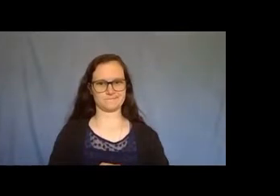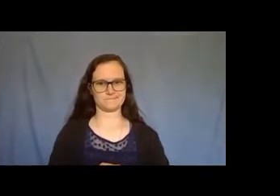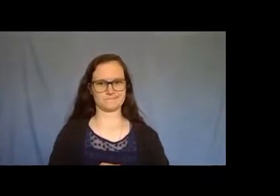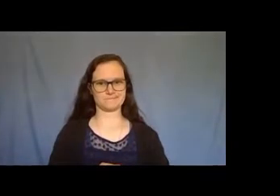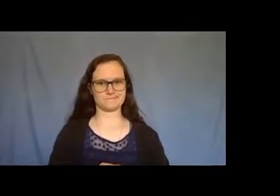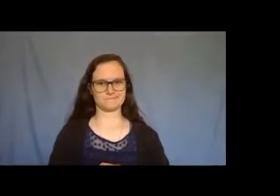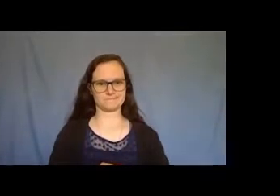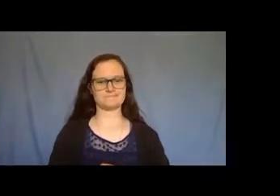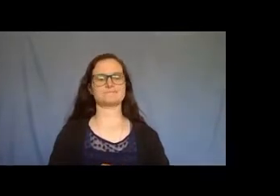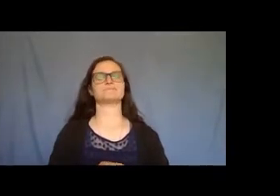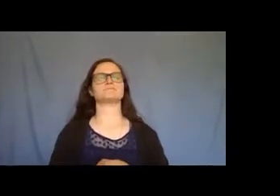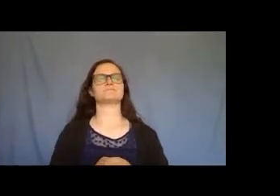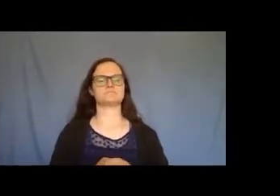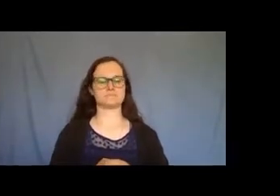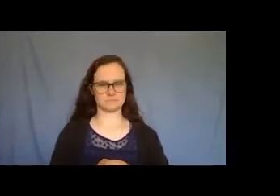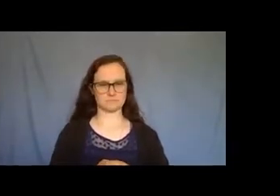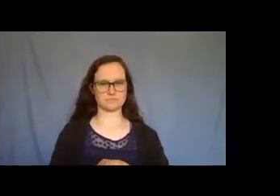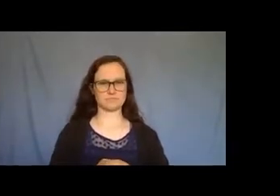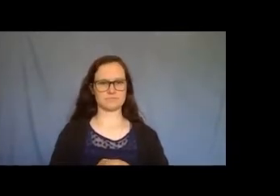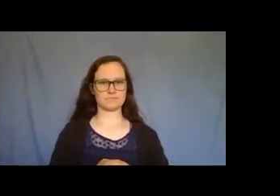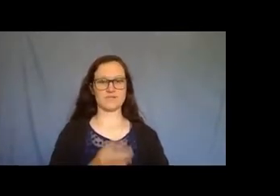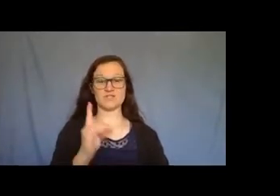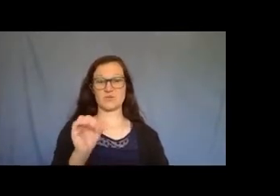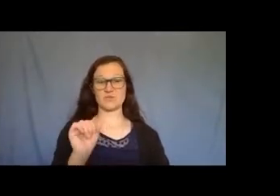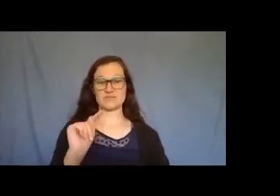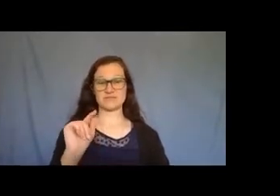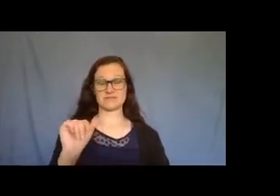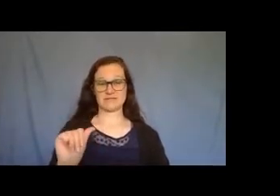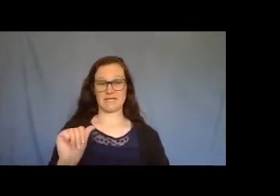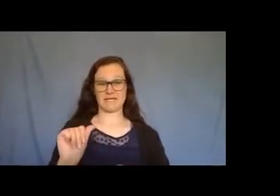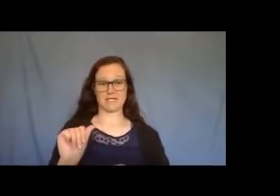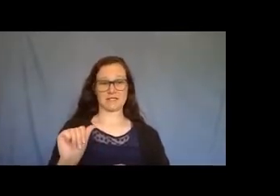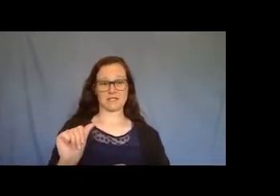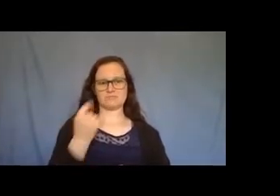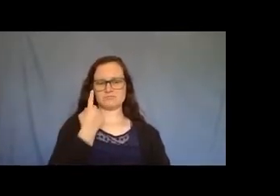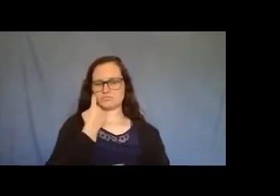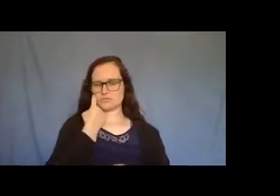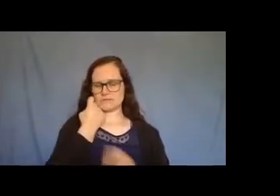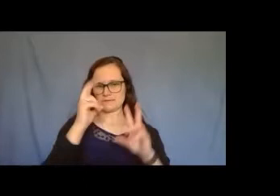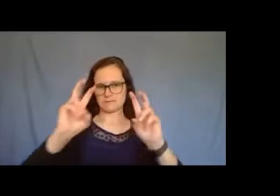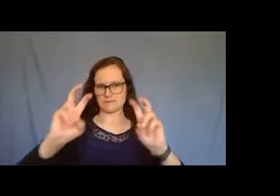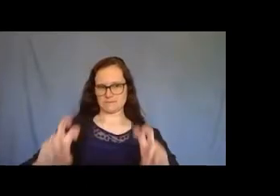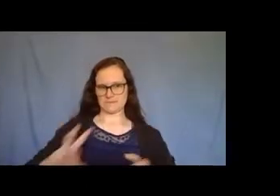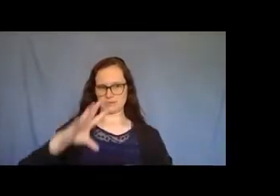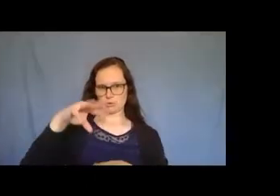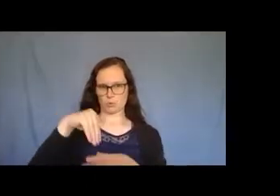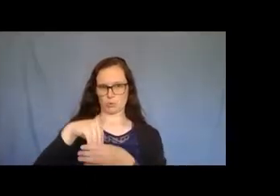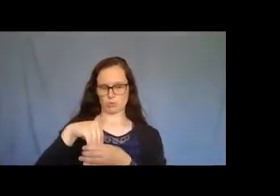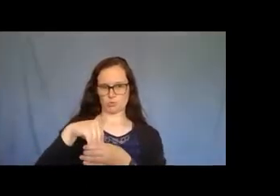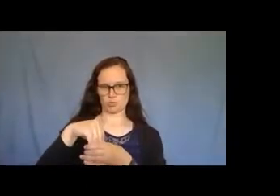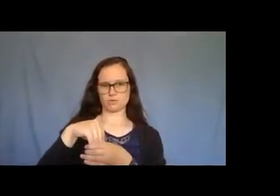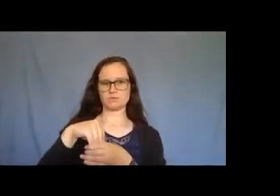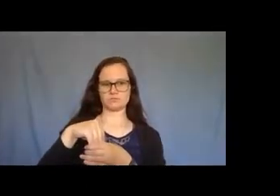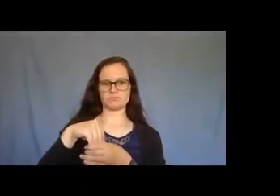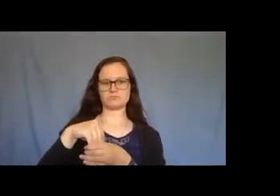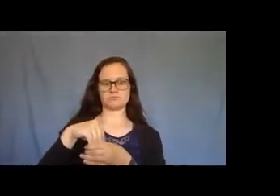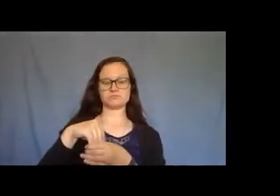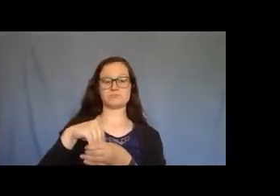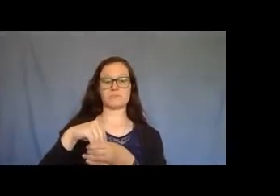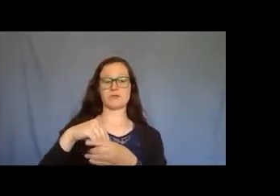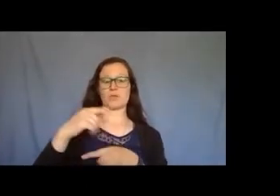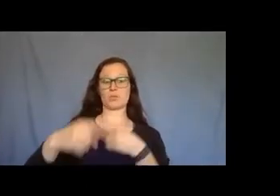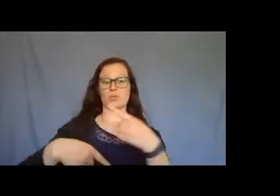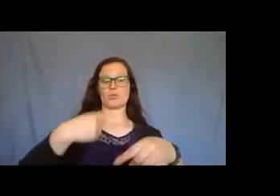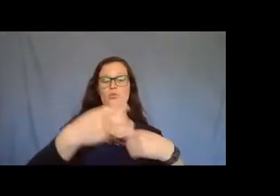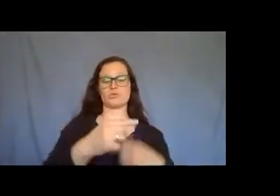So the key data sets that we used in our most recent assessments include our routine rotating watershed